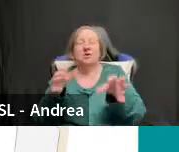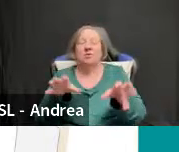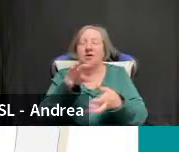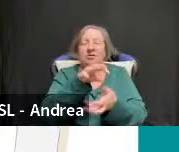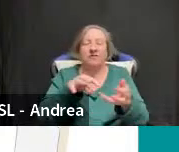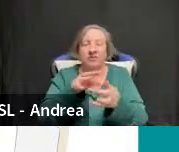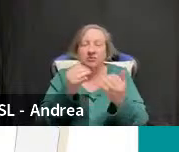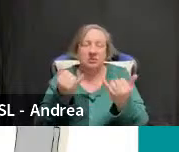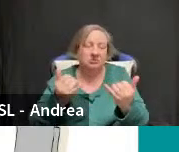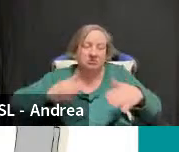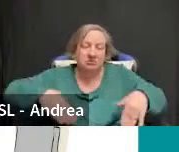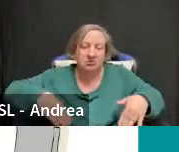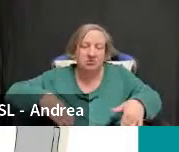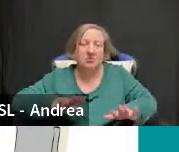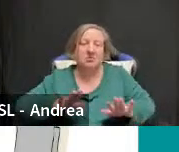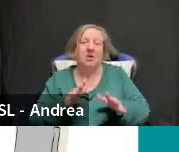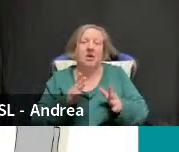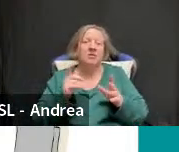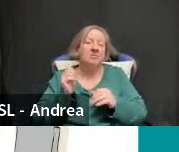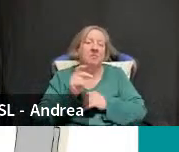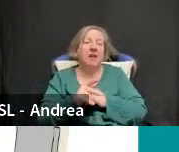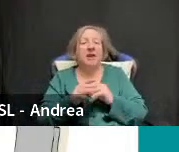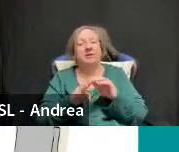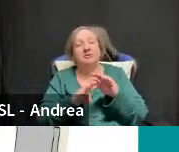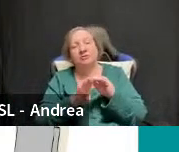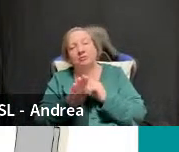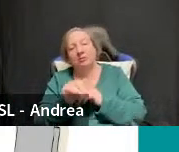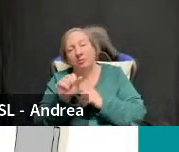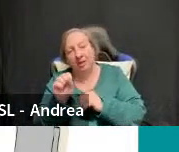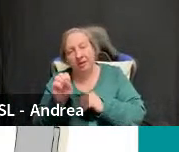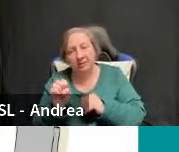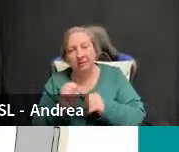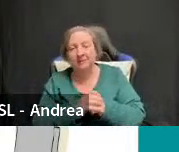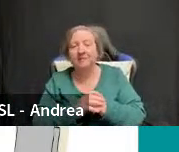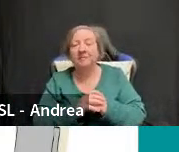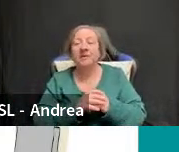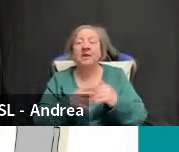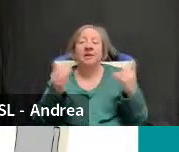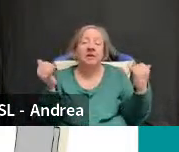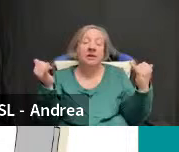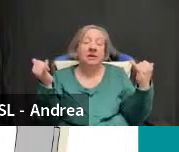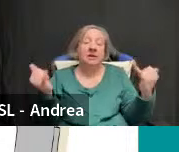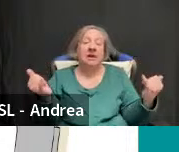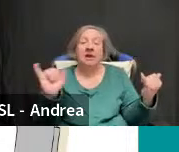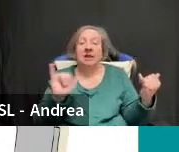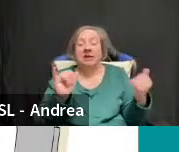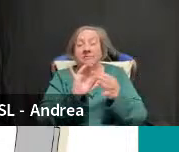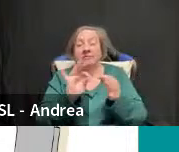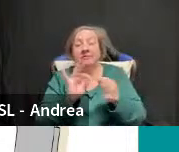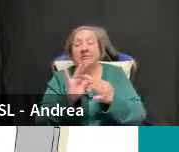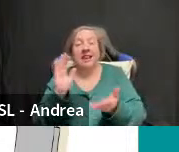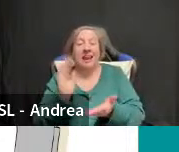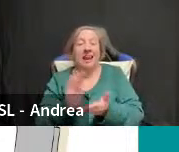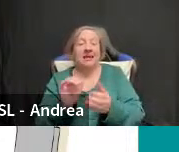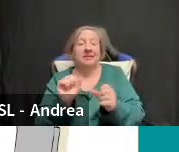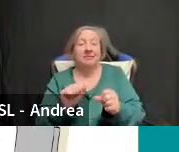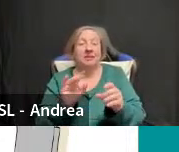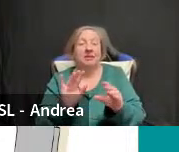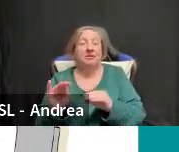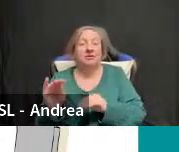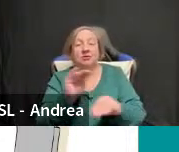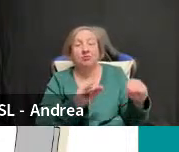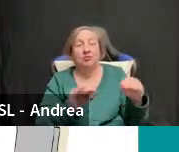down to the base. So here, as I was saying, we really have less ability to move the